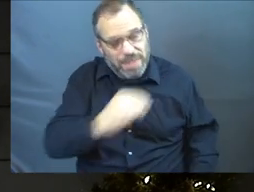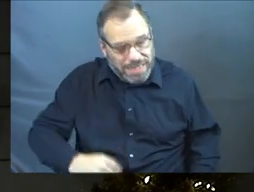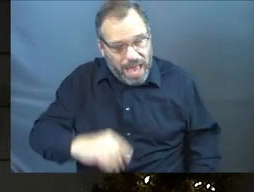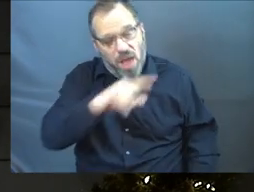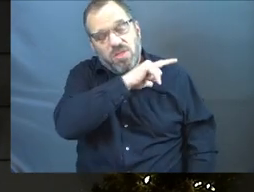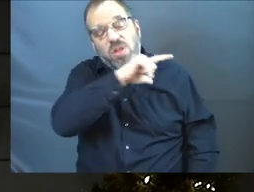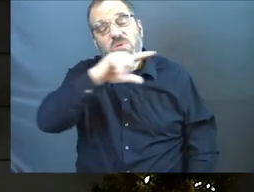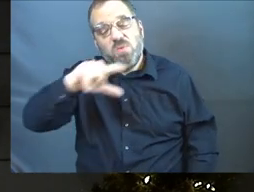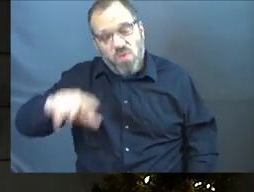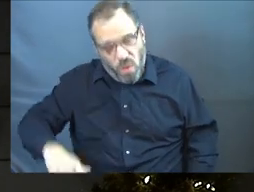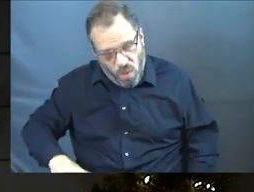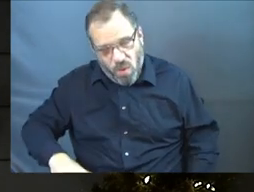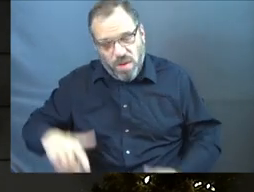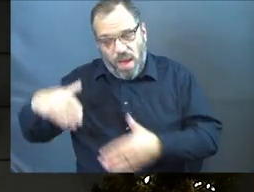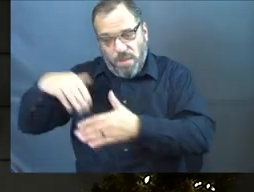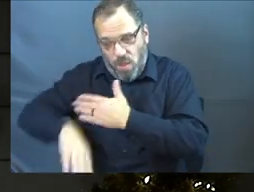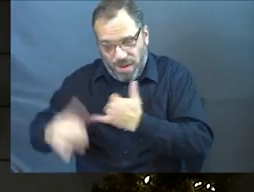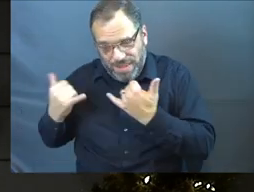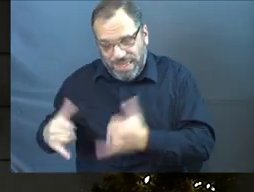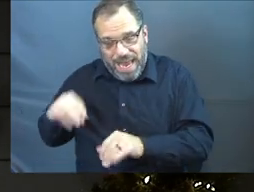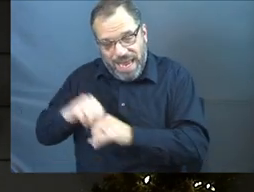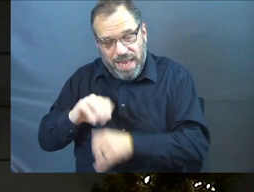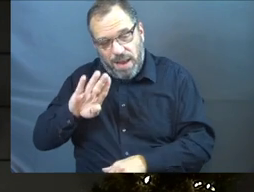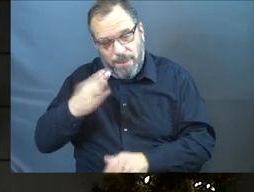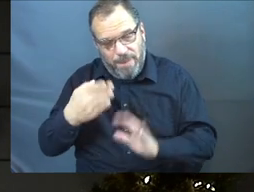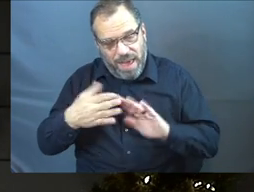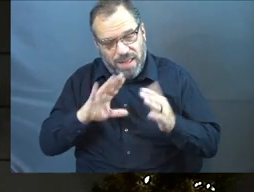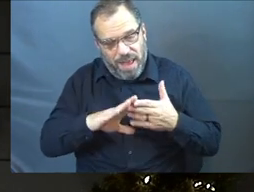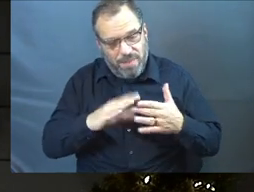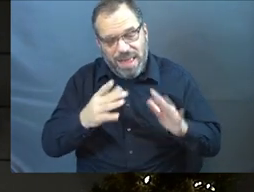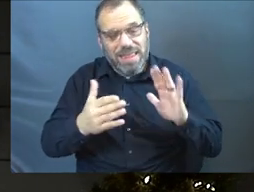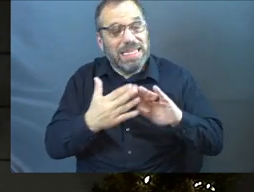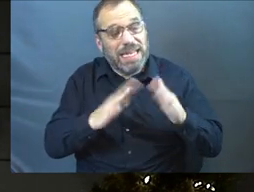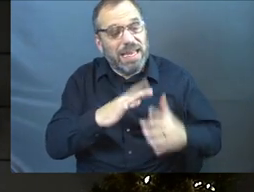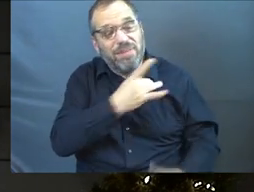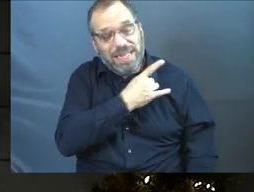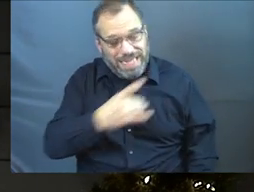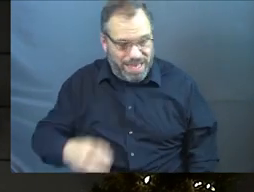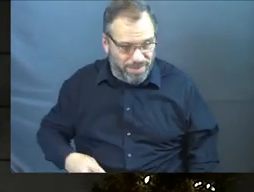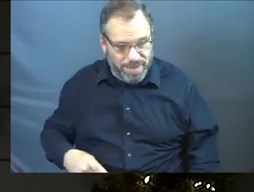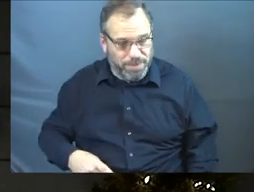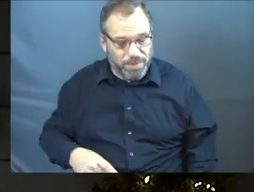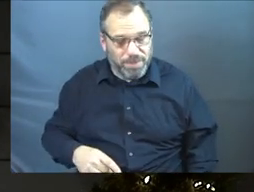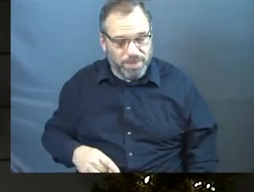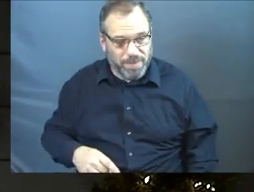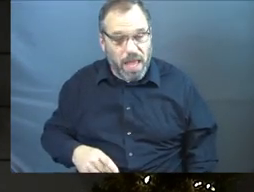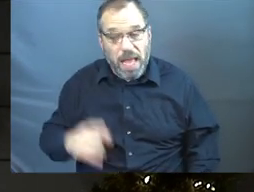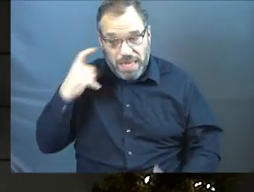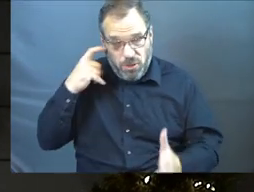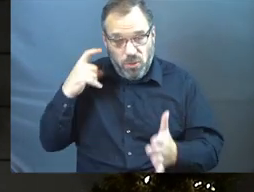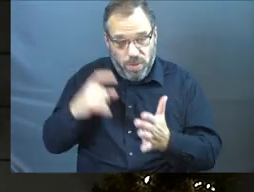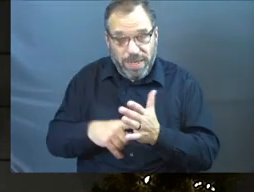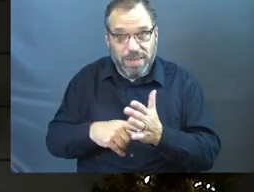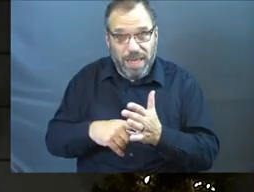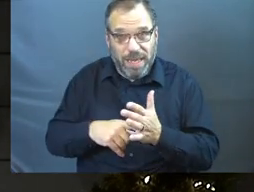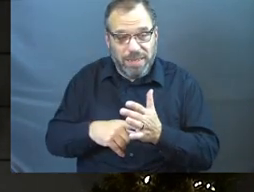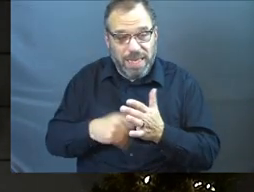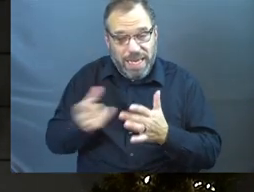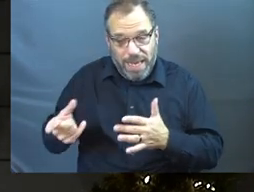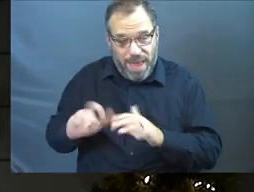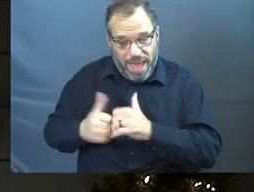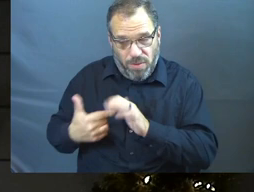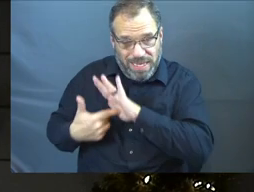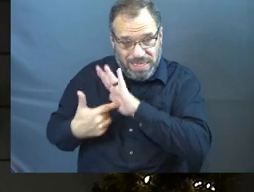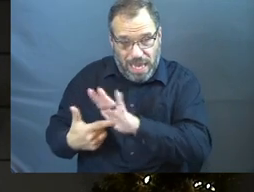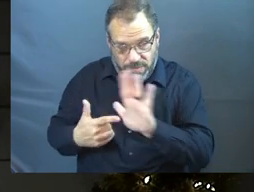the Lord, has been born today in Bethlehem, the city of David. And you will recognize him by